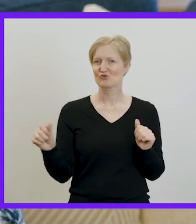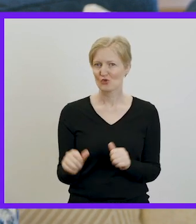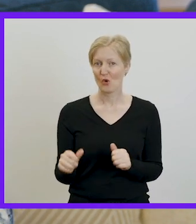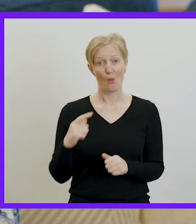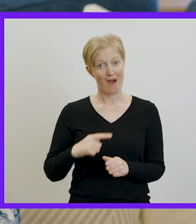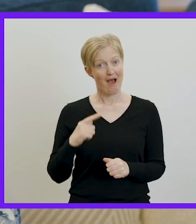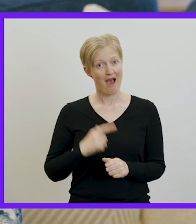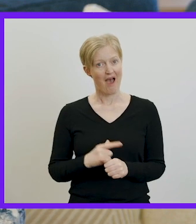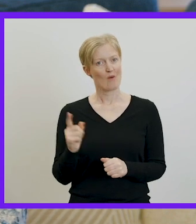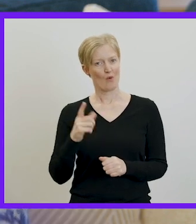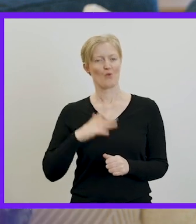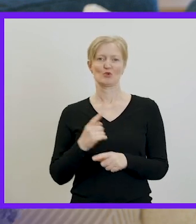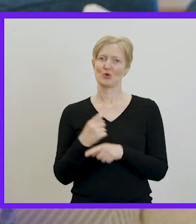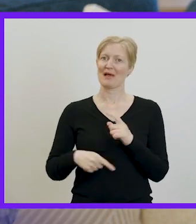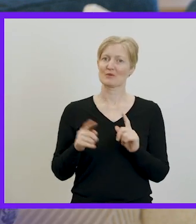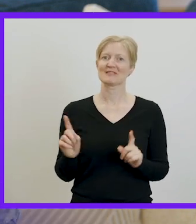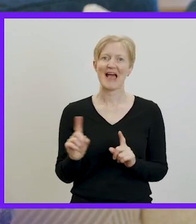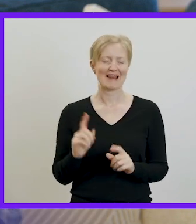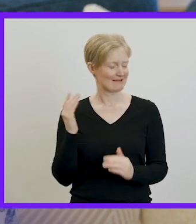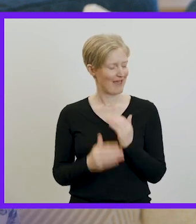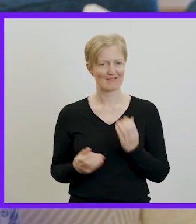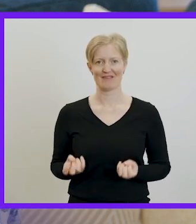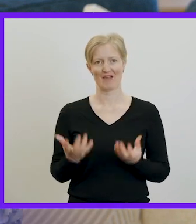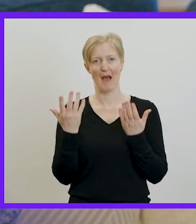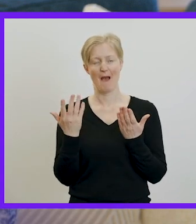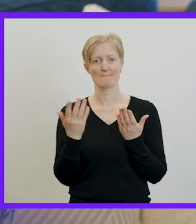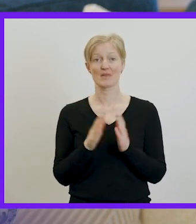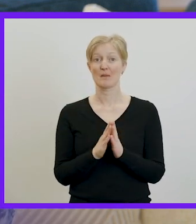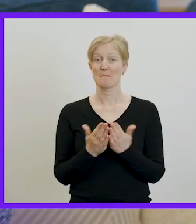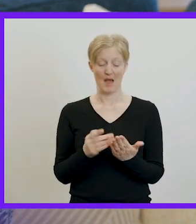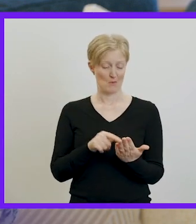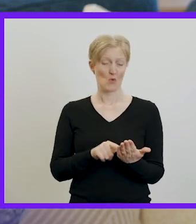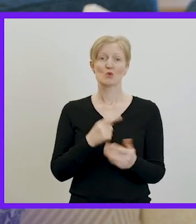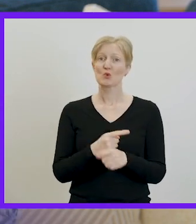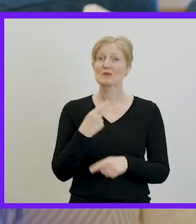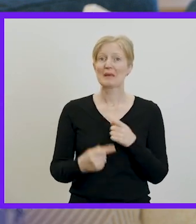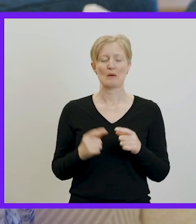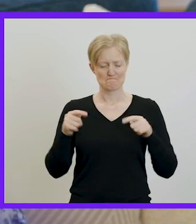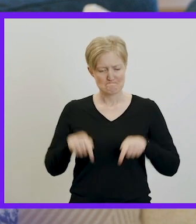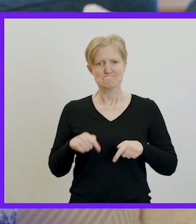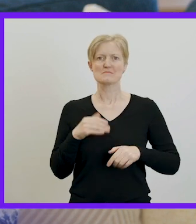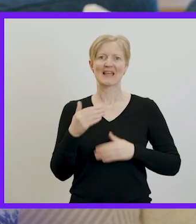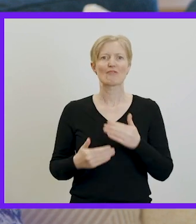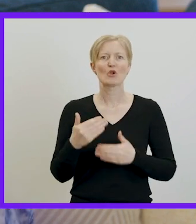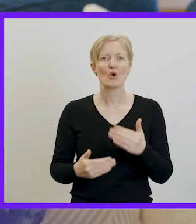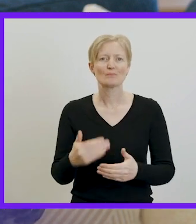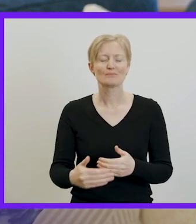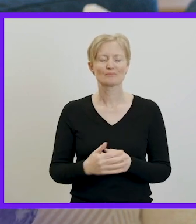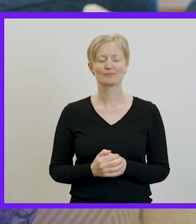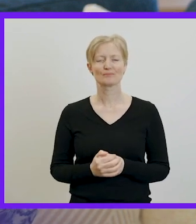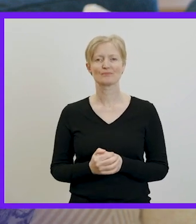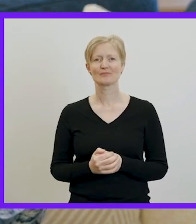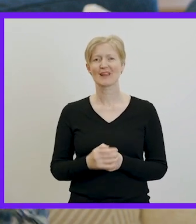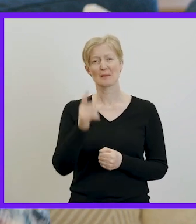what I want to talk about today. It's about not giving up. It's the biblical theme of perseverance. Now, I